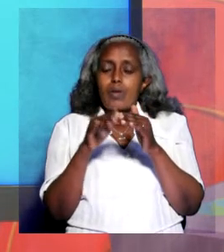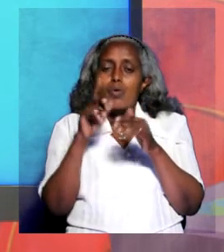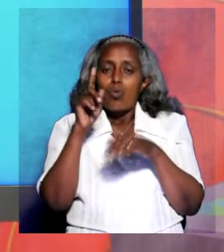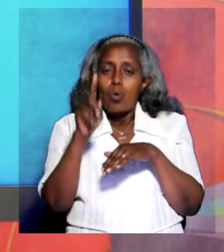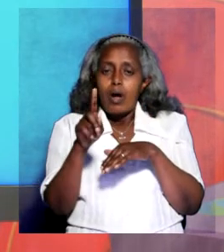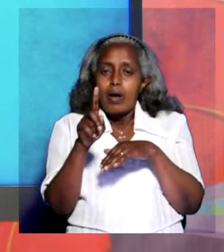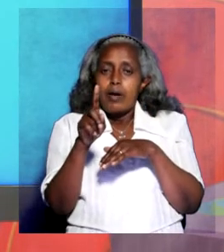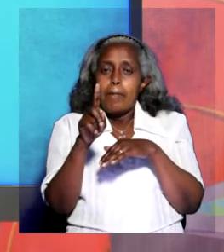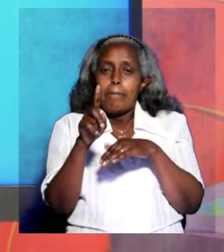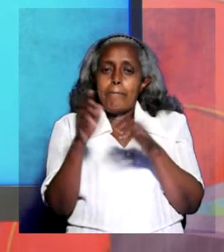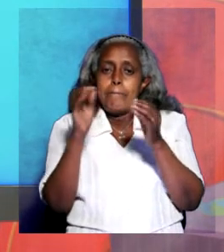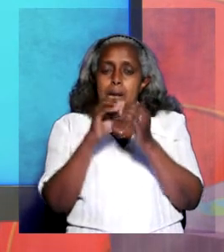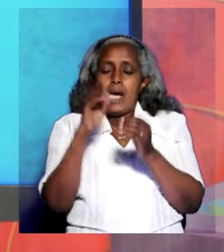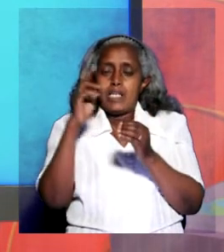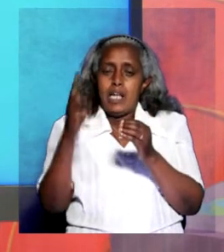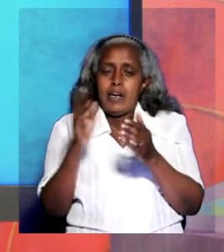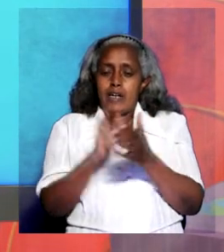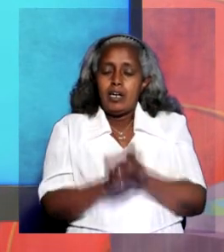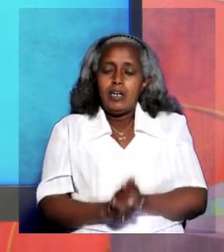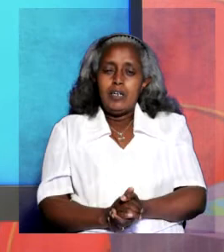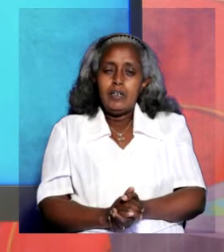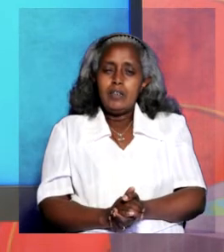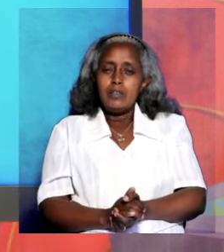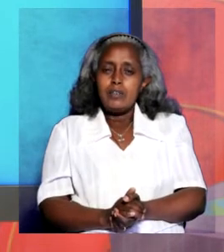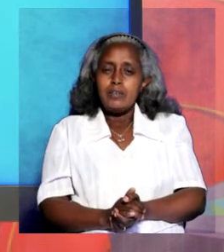1 plus lambda.